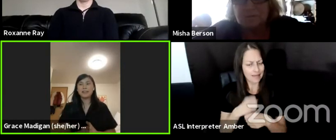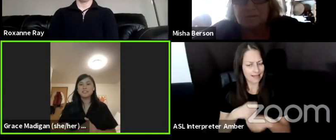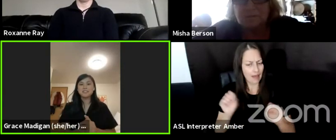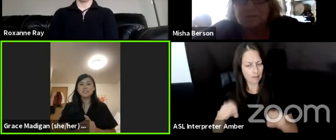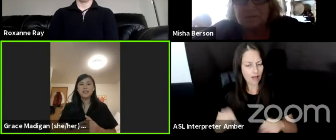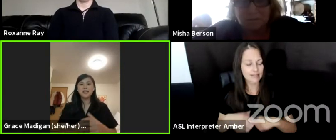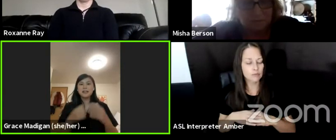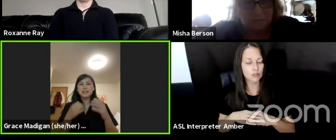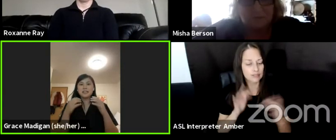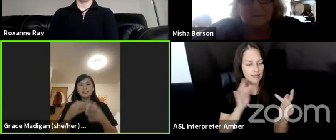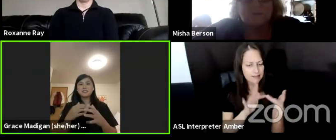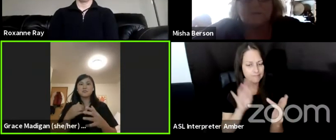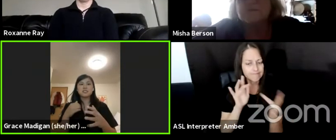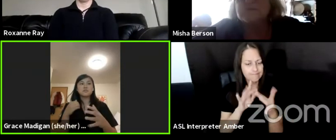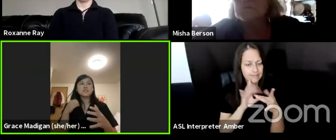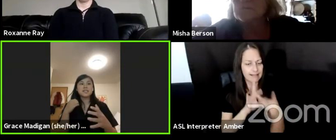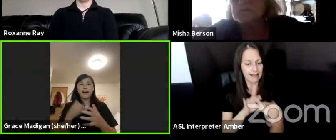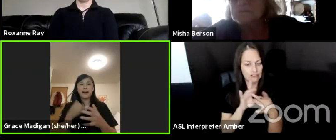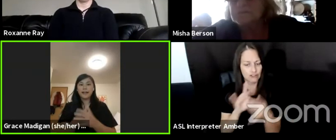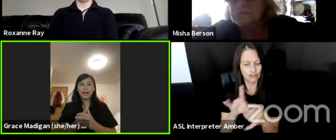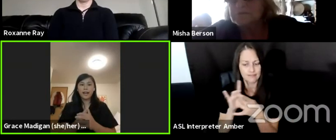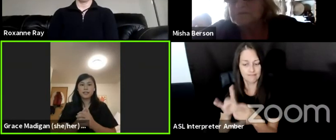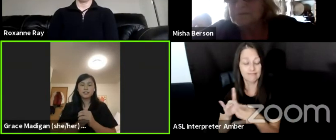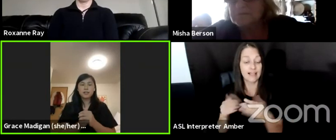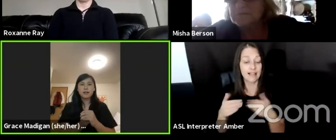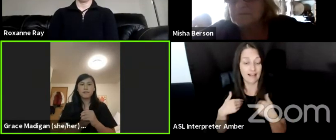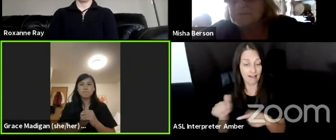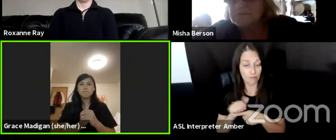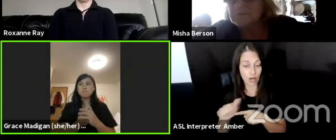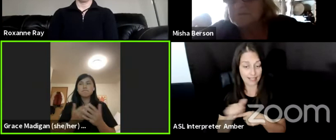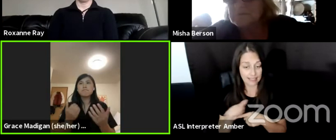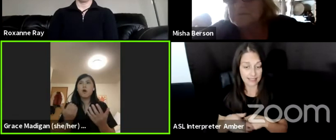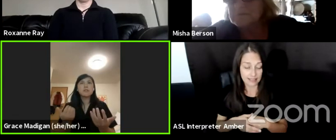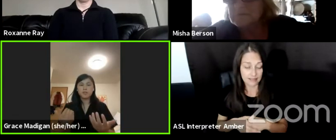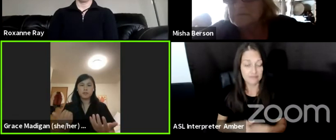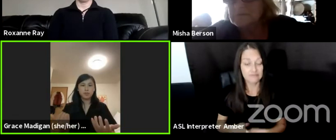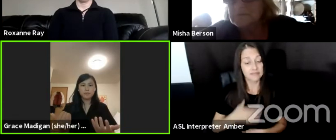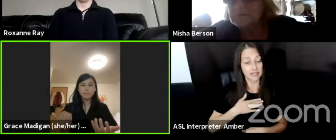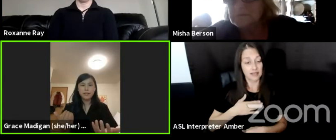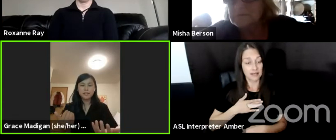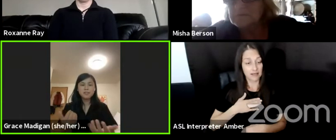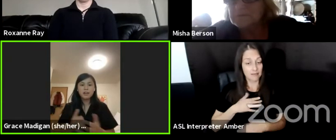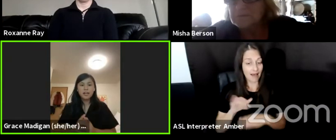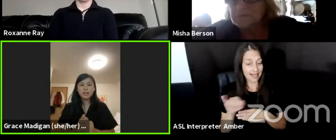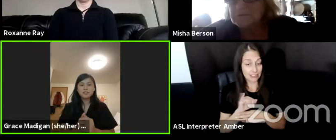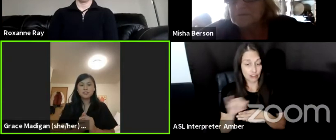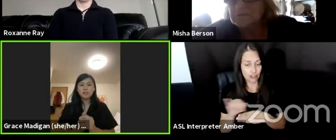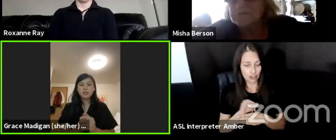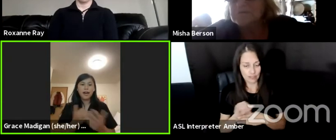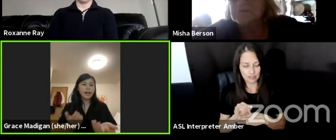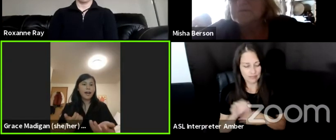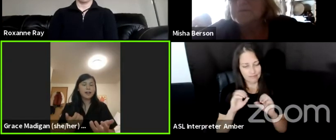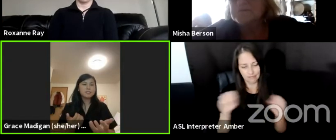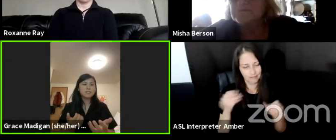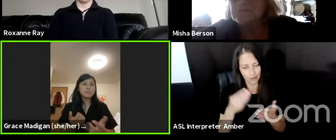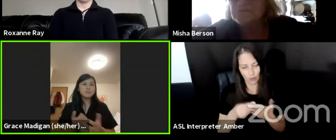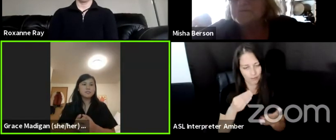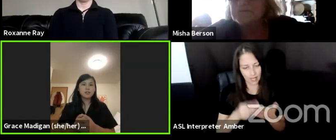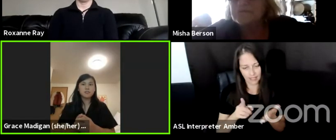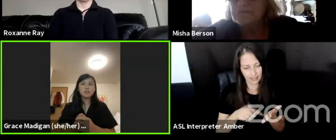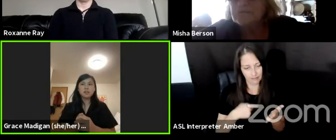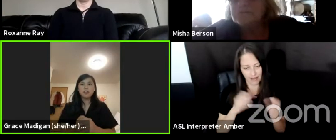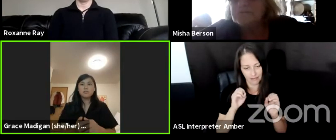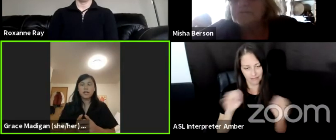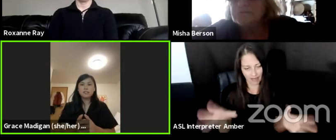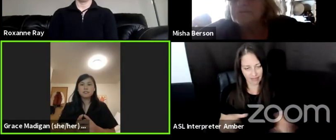that practice. Like the internships that I had, all of them were unpaid. And so I had to,